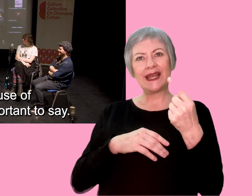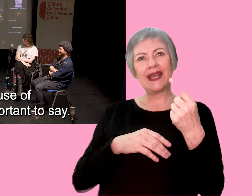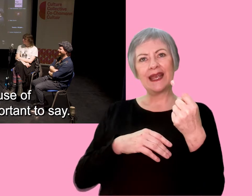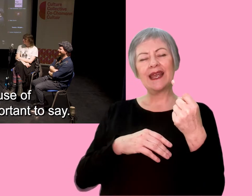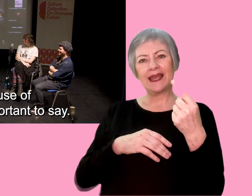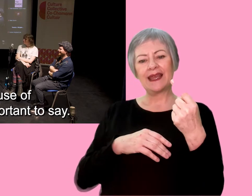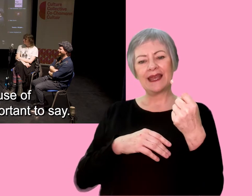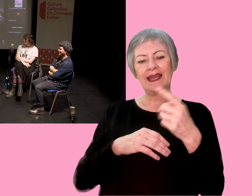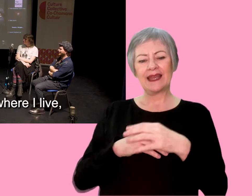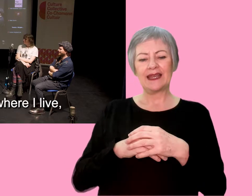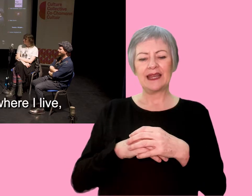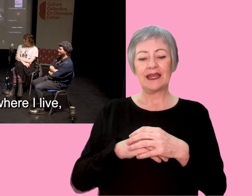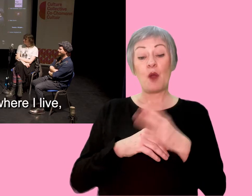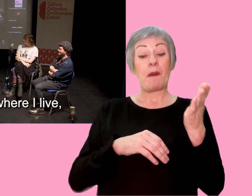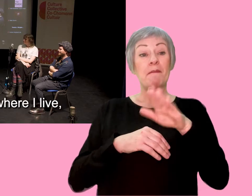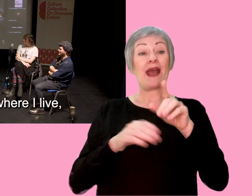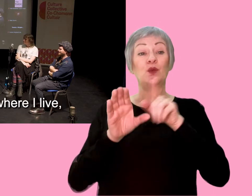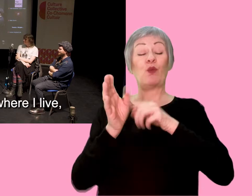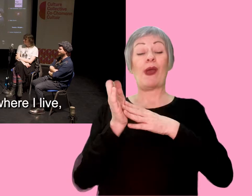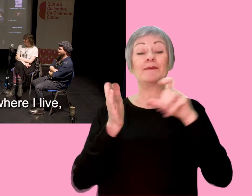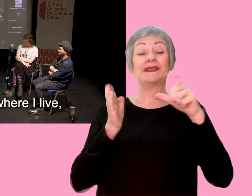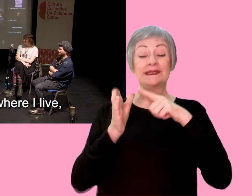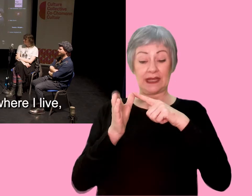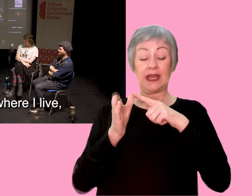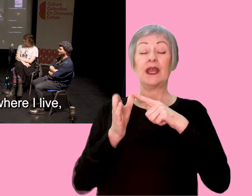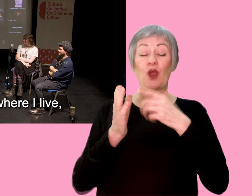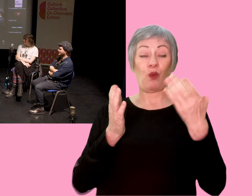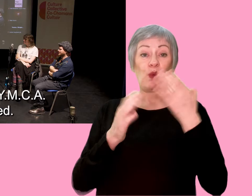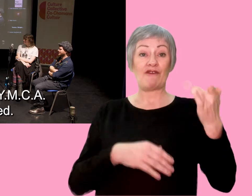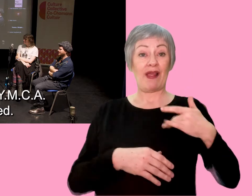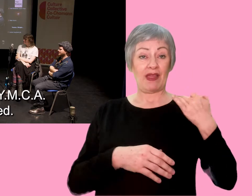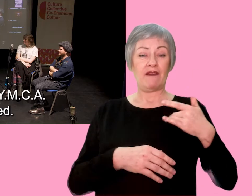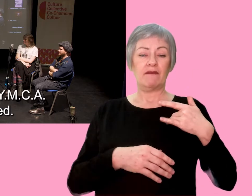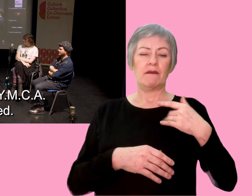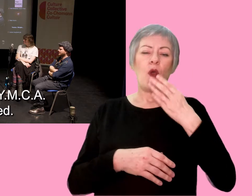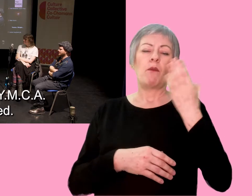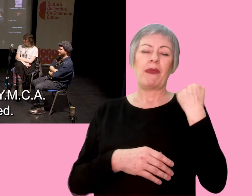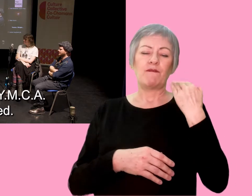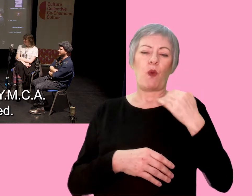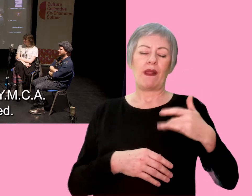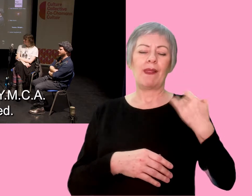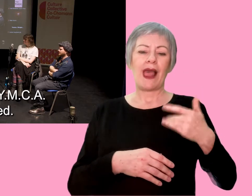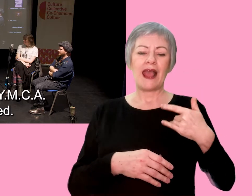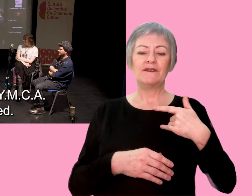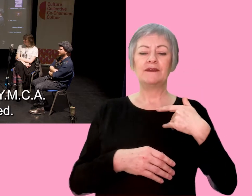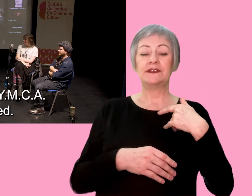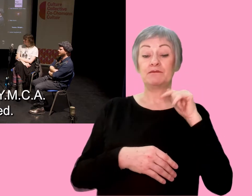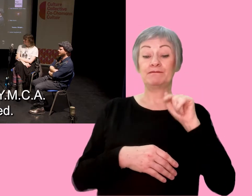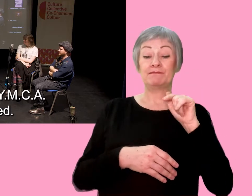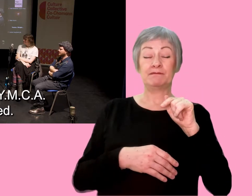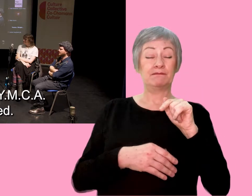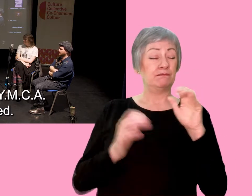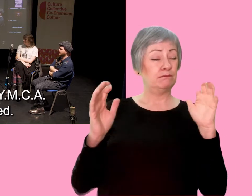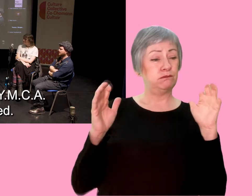to say. I went back to YMCA where I used to live, and the YMCA was